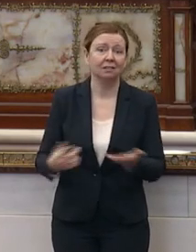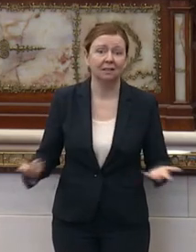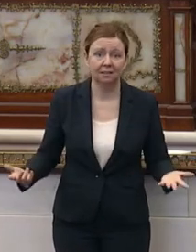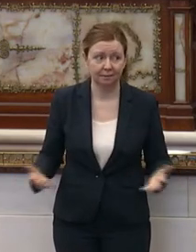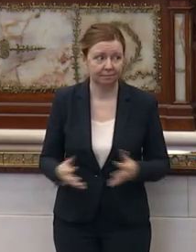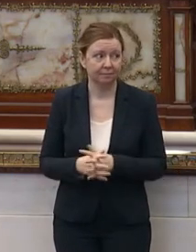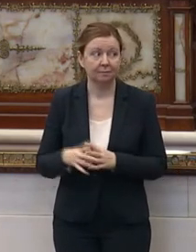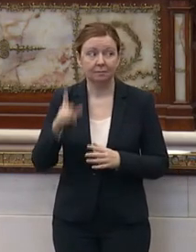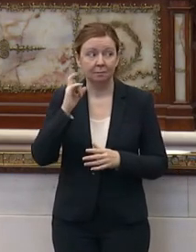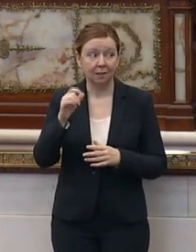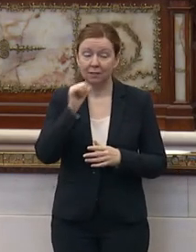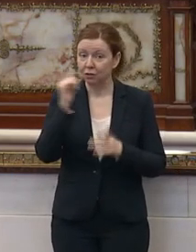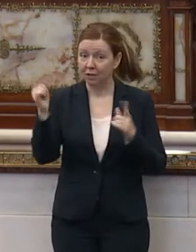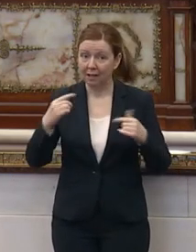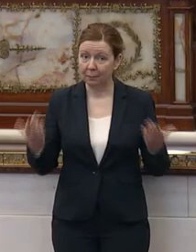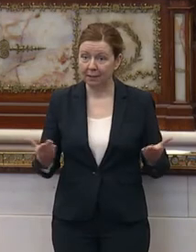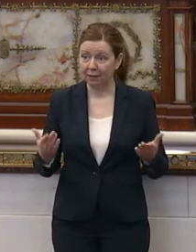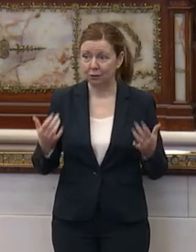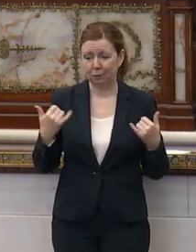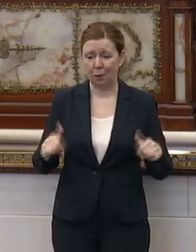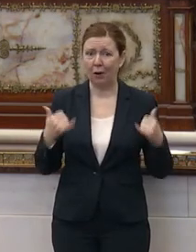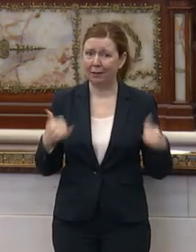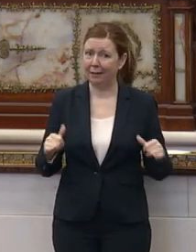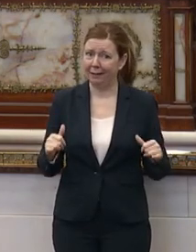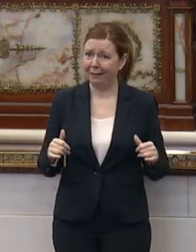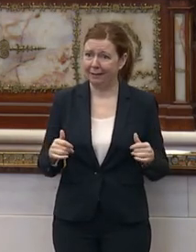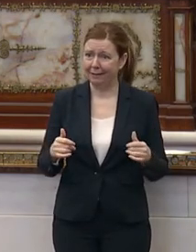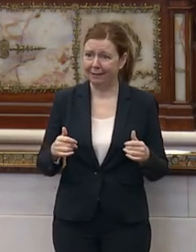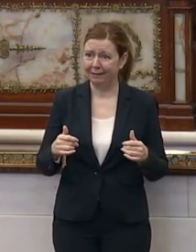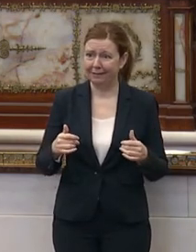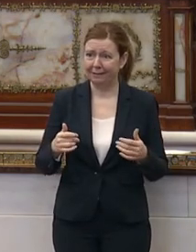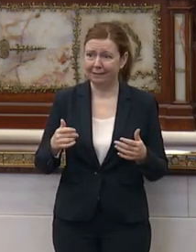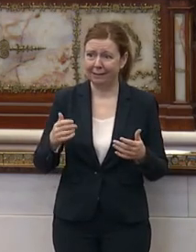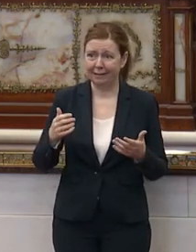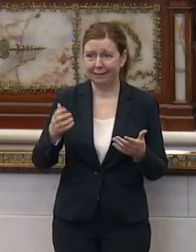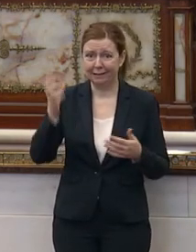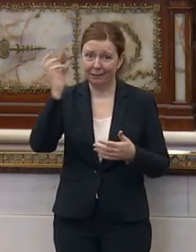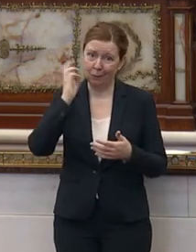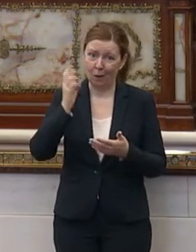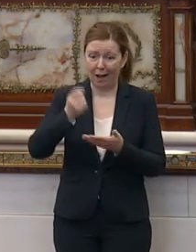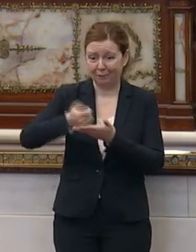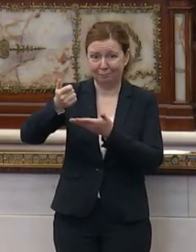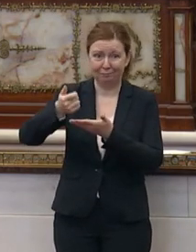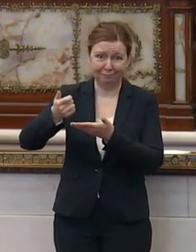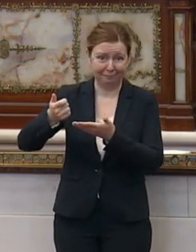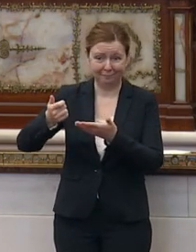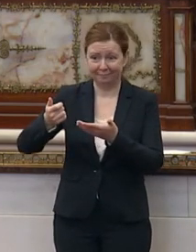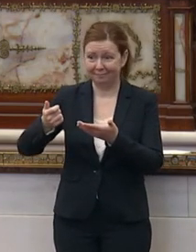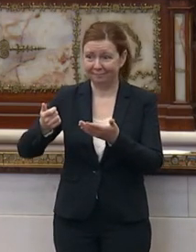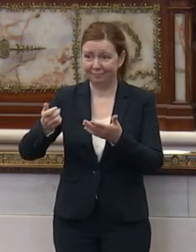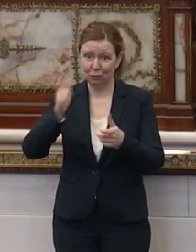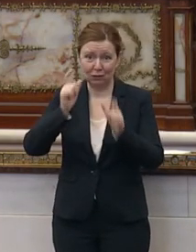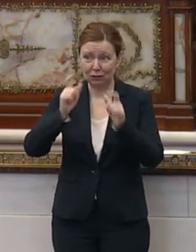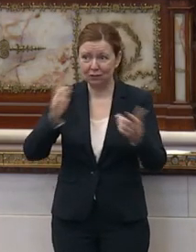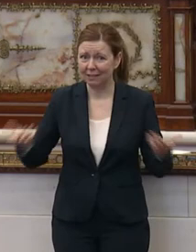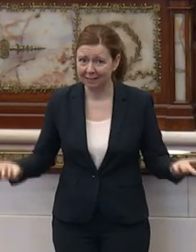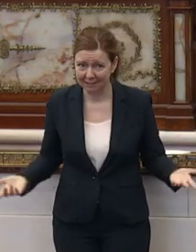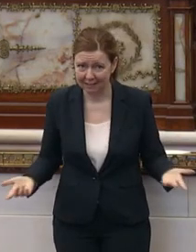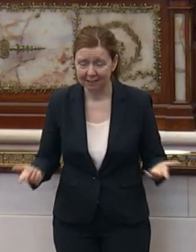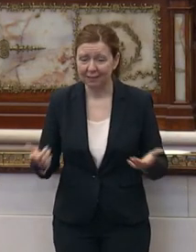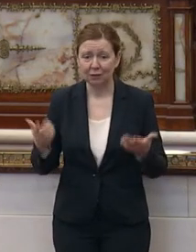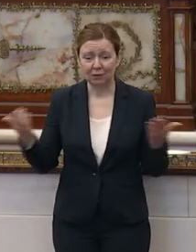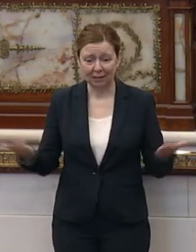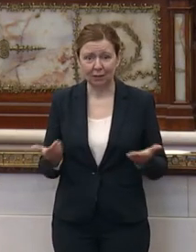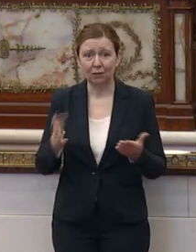discussing. Because they're not coming here to party and pop bottles, as my kids would say. They're coming here to talk about